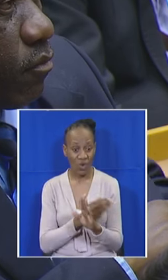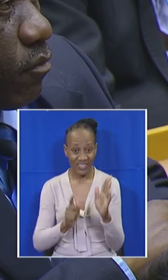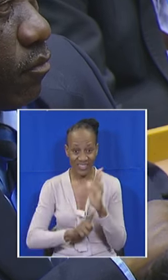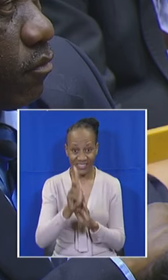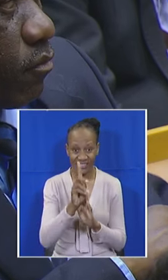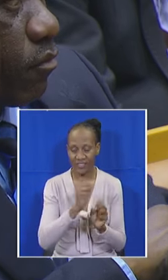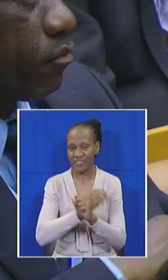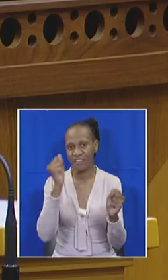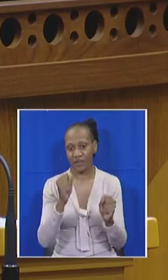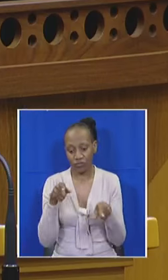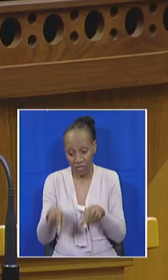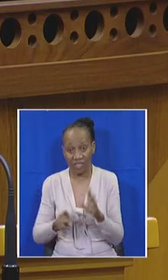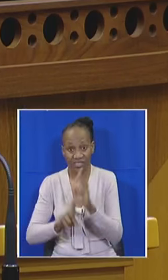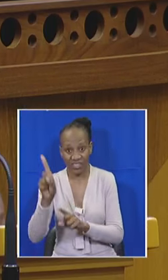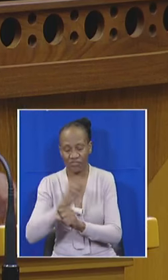else.